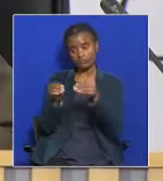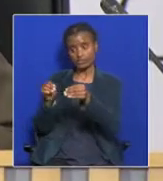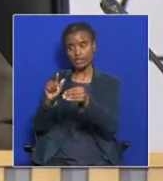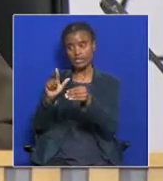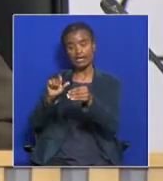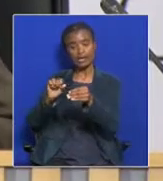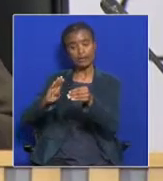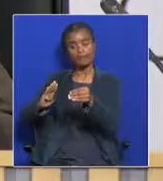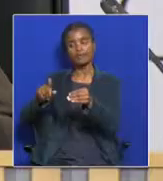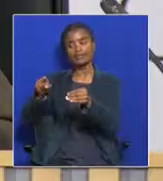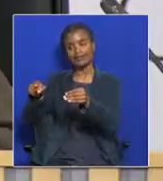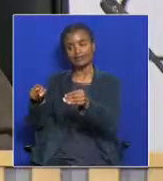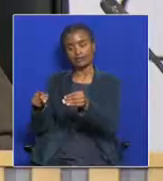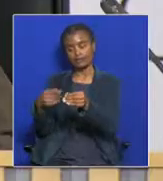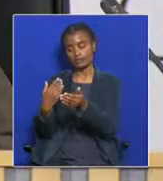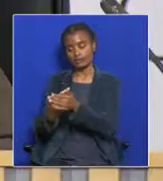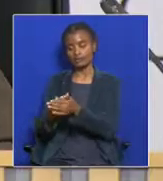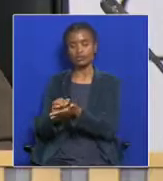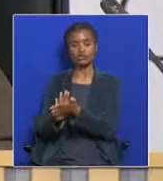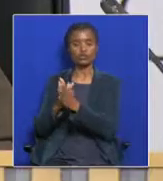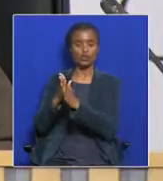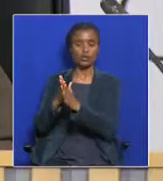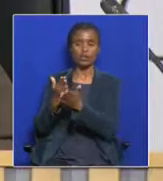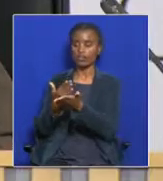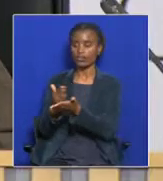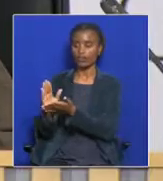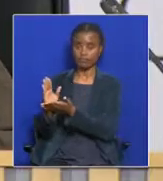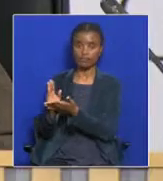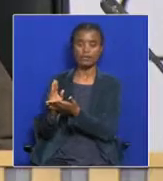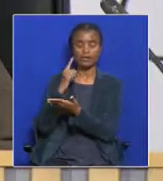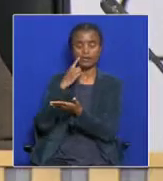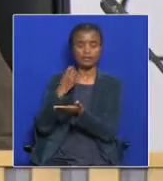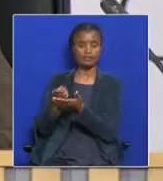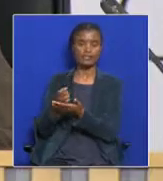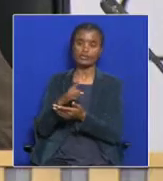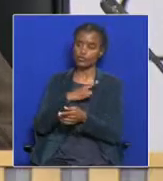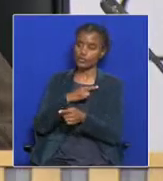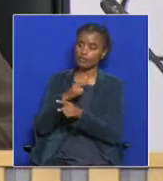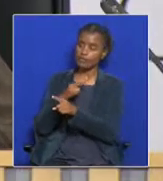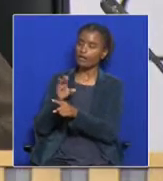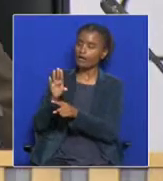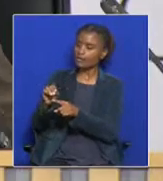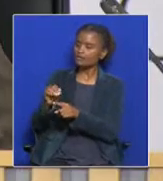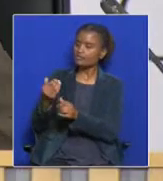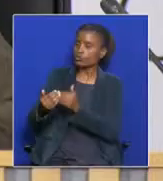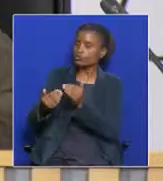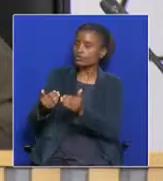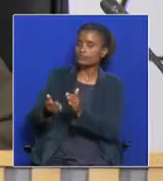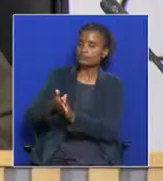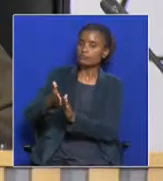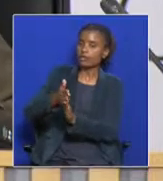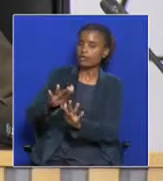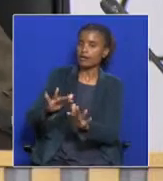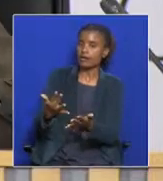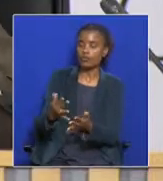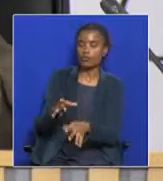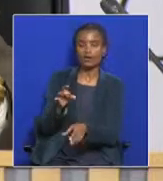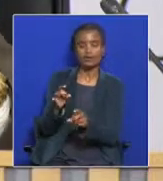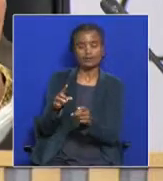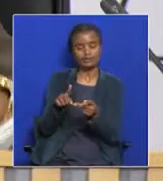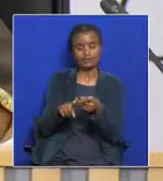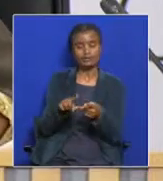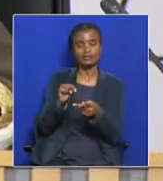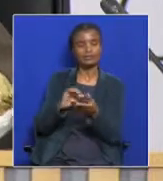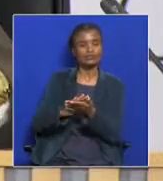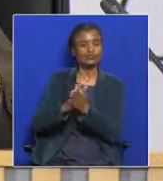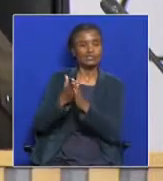works. So when I was finding out about expediting analysis, destruction, disposal, whatever, basically I